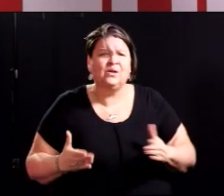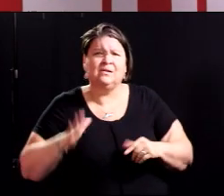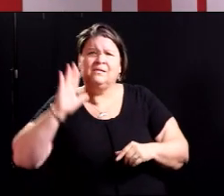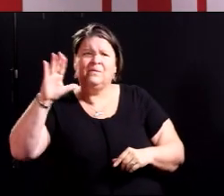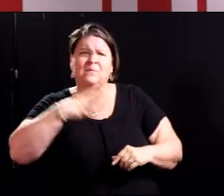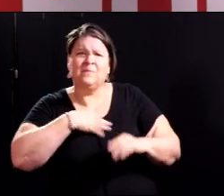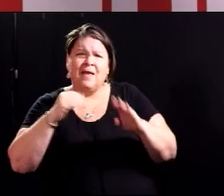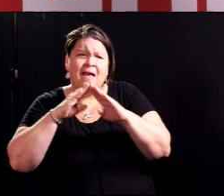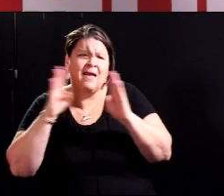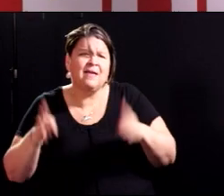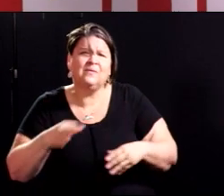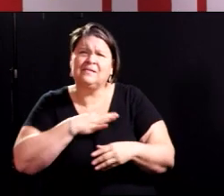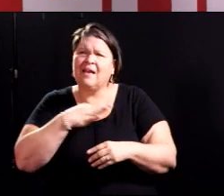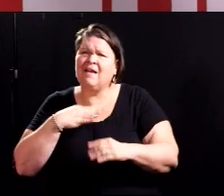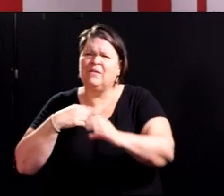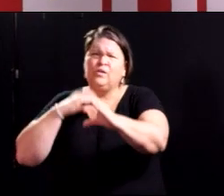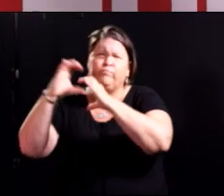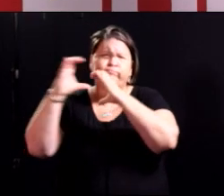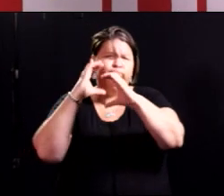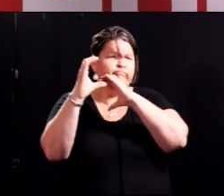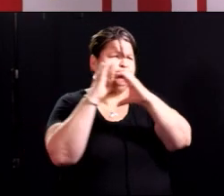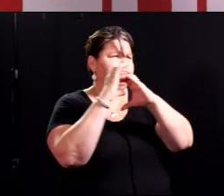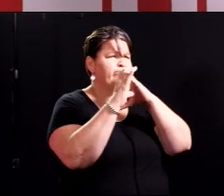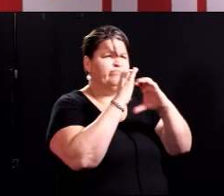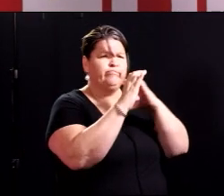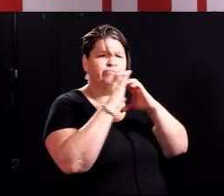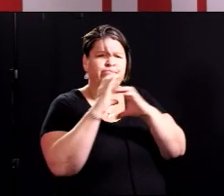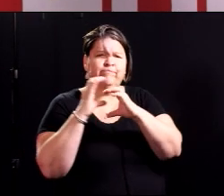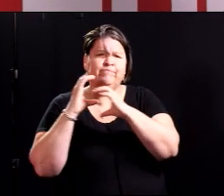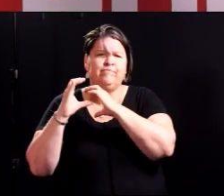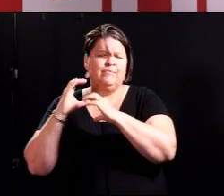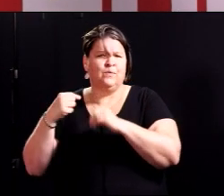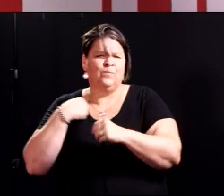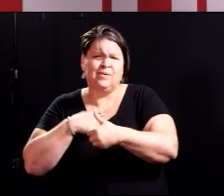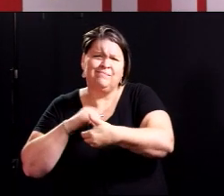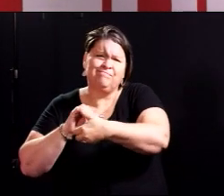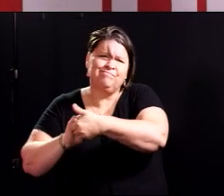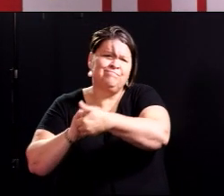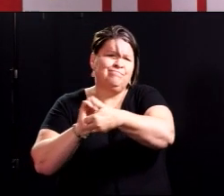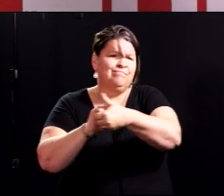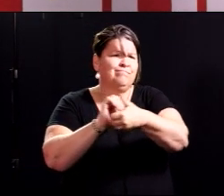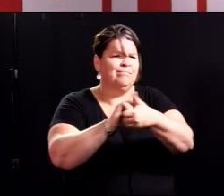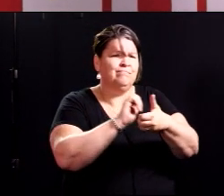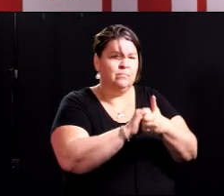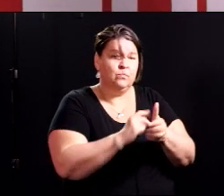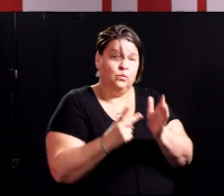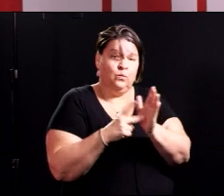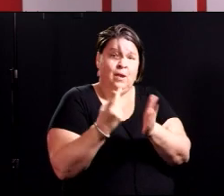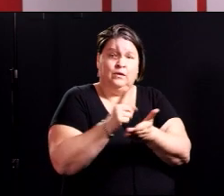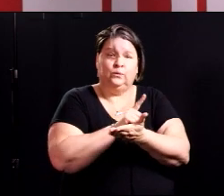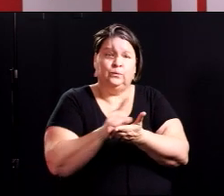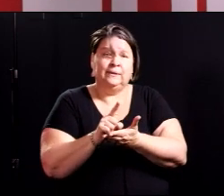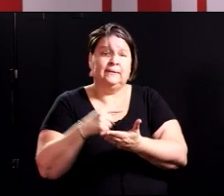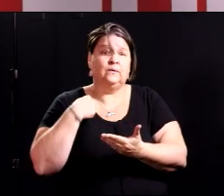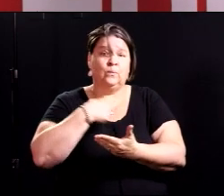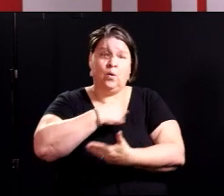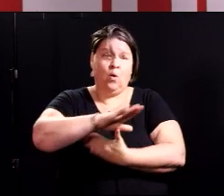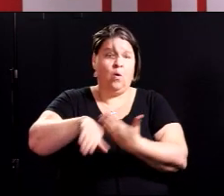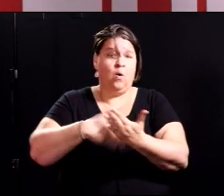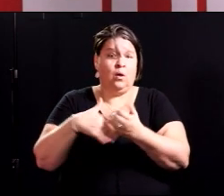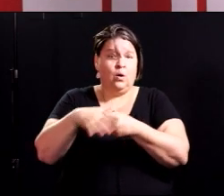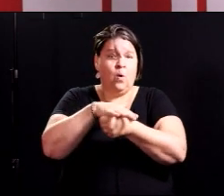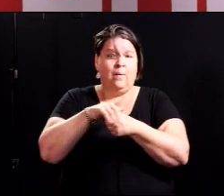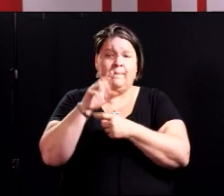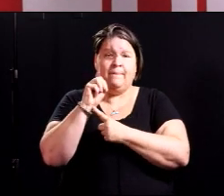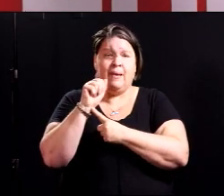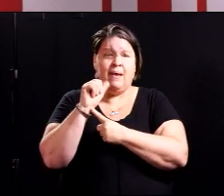Services. Along with the county, we are partnered up, and twice a week we have a call with all the local mayors so that we're all on